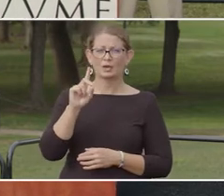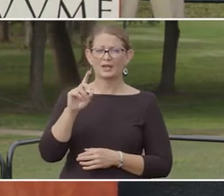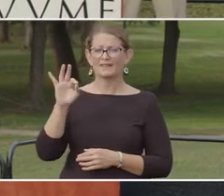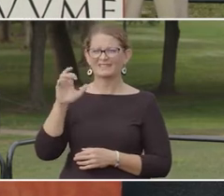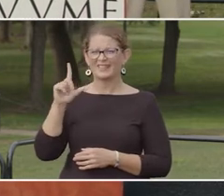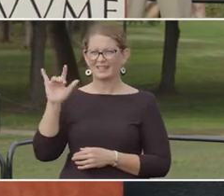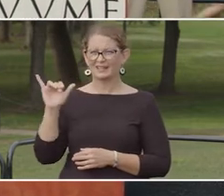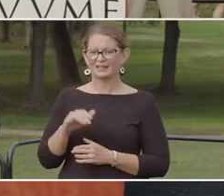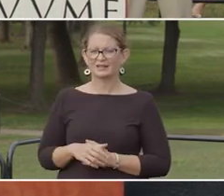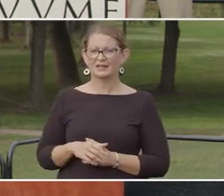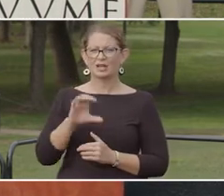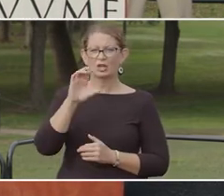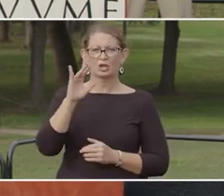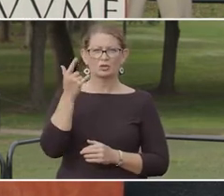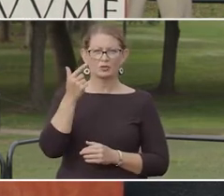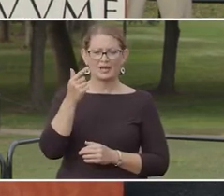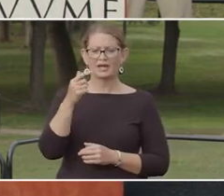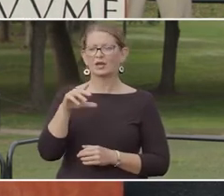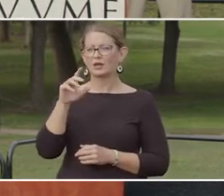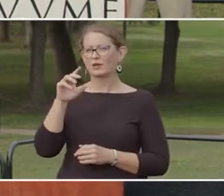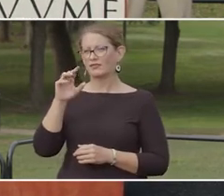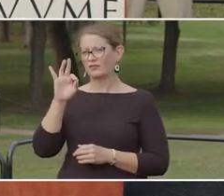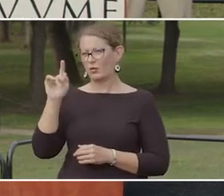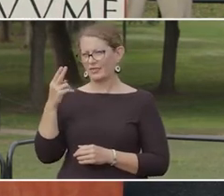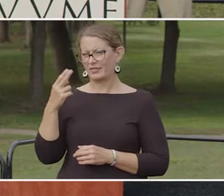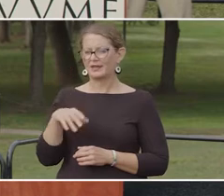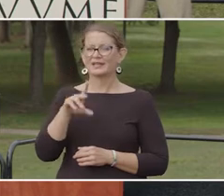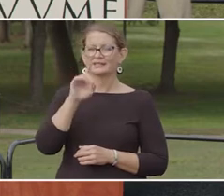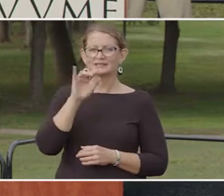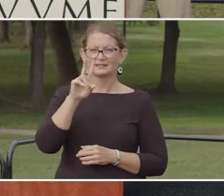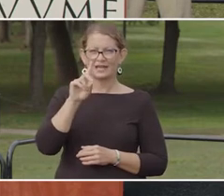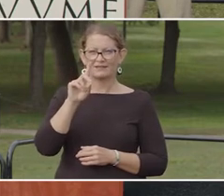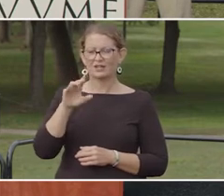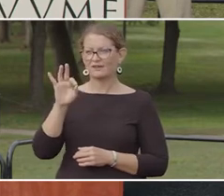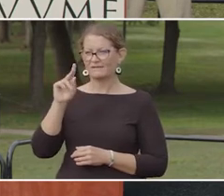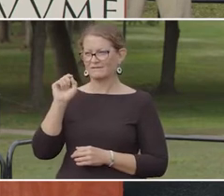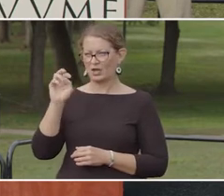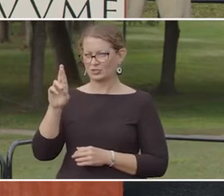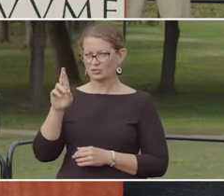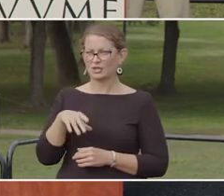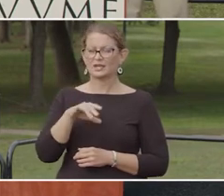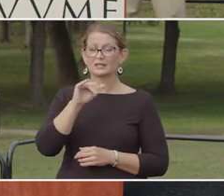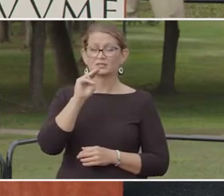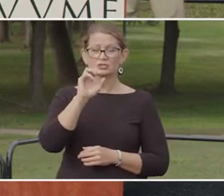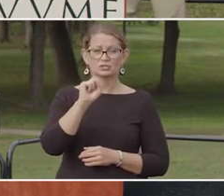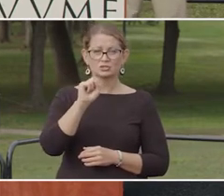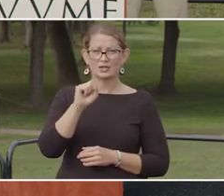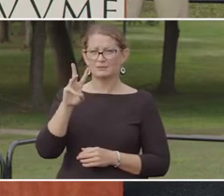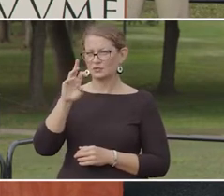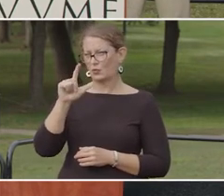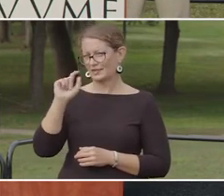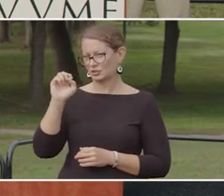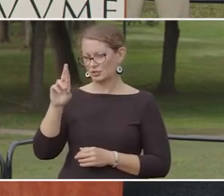Feely, Craig Dwight Ford, David Scott Foster, James Francis